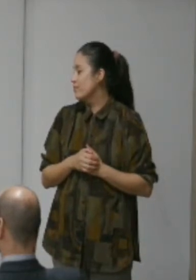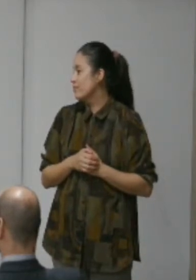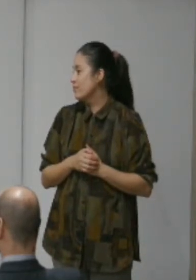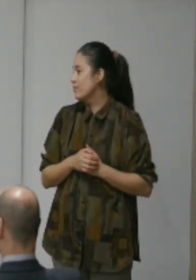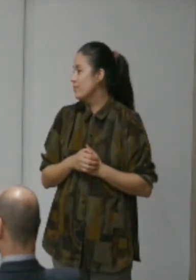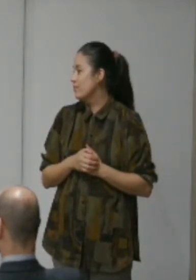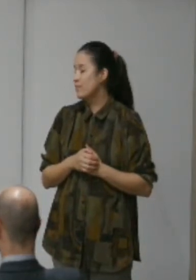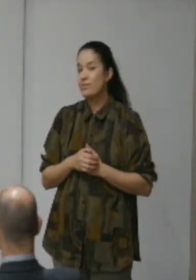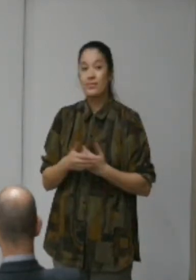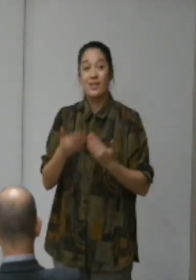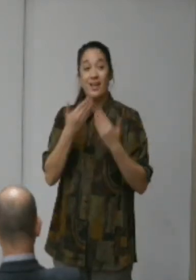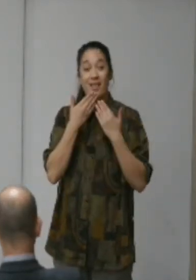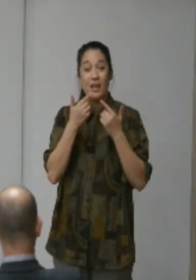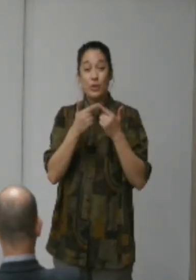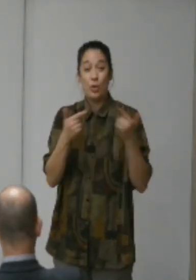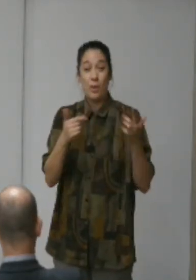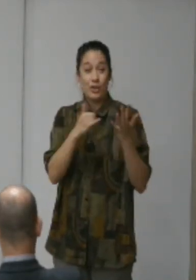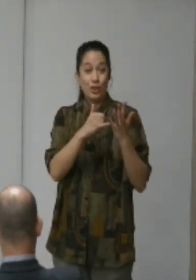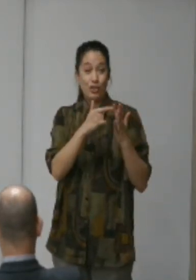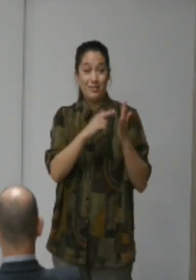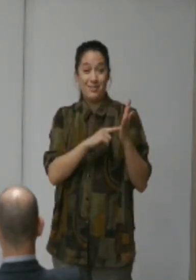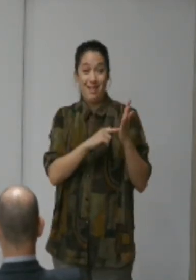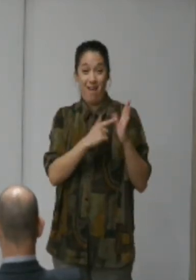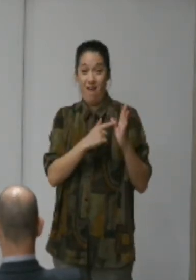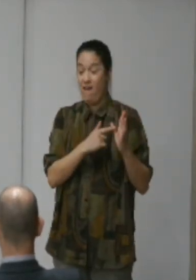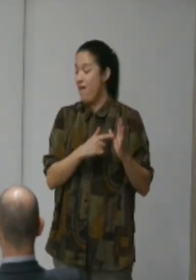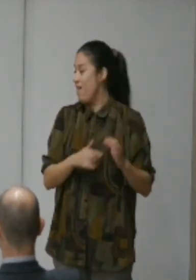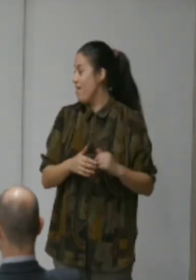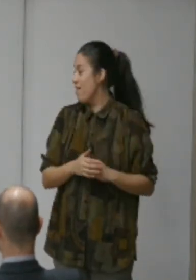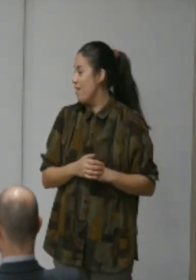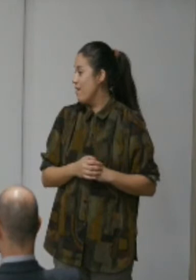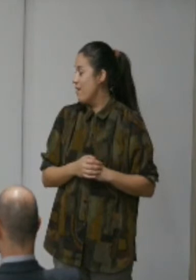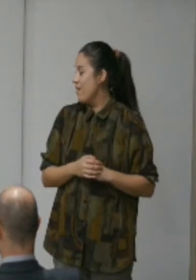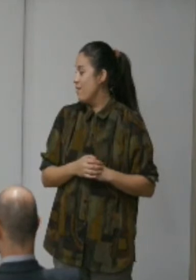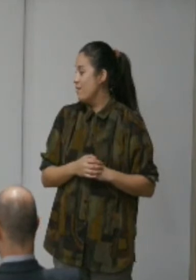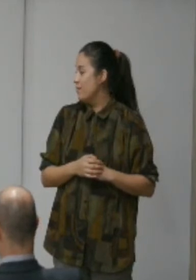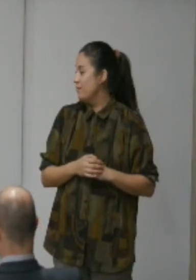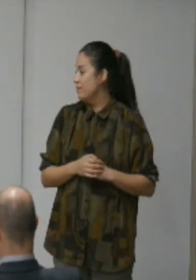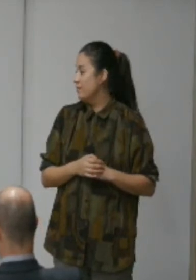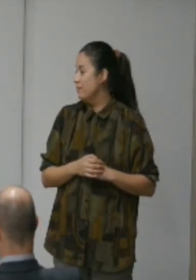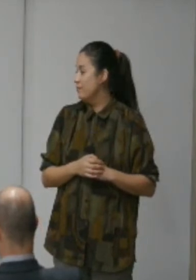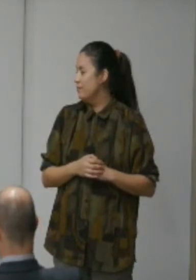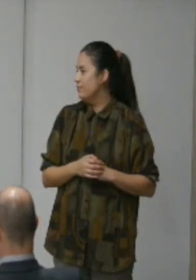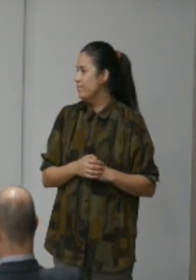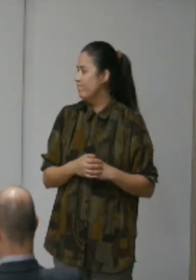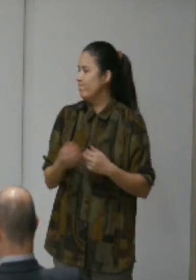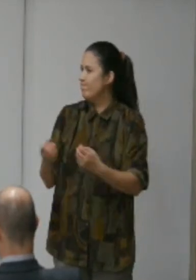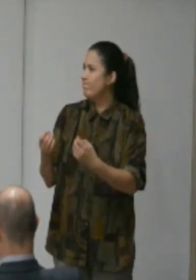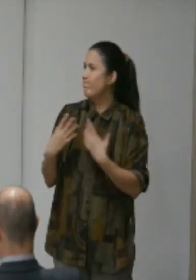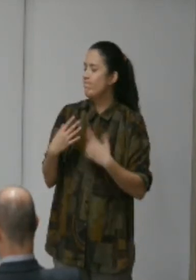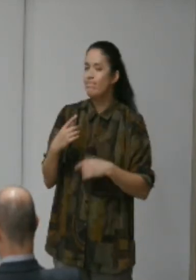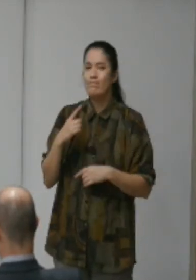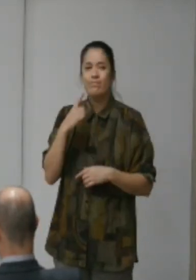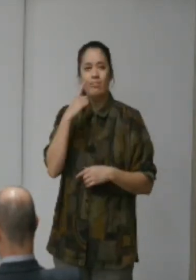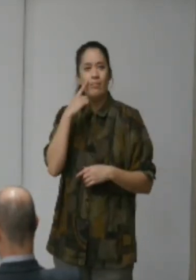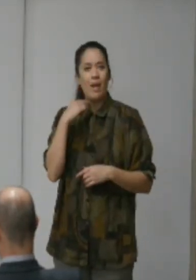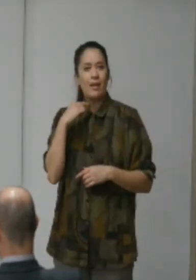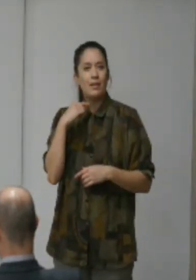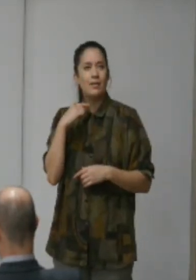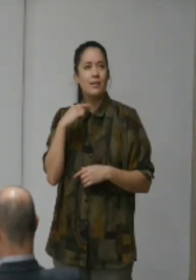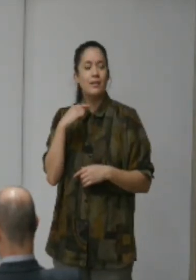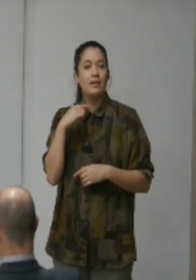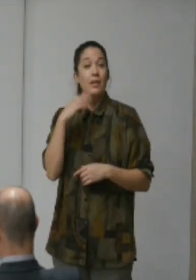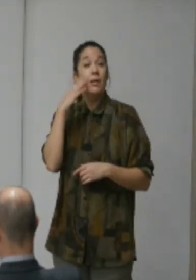Thank you so much, Stella. And what that really, I really loved what you said about black women's refusal. You said something about black